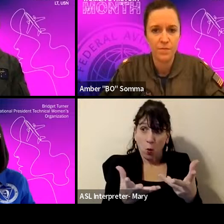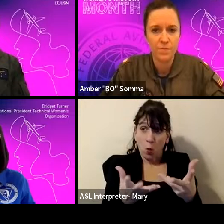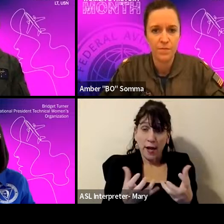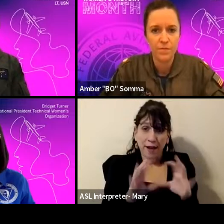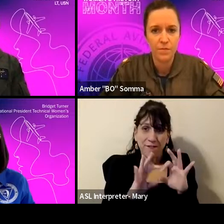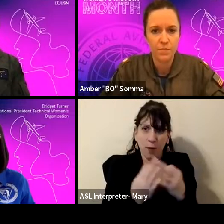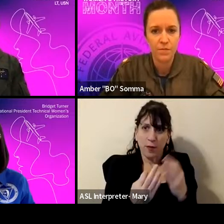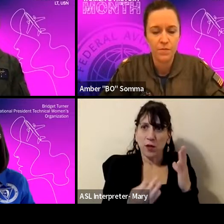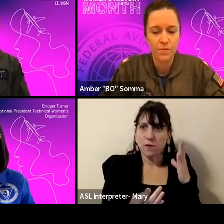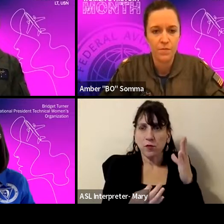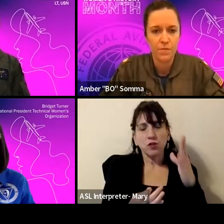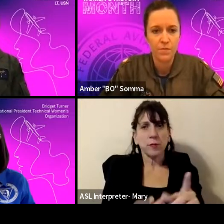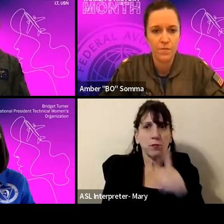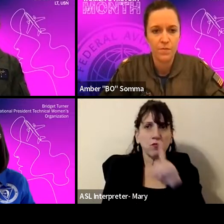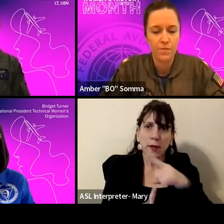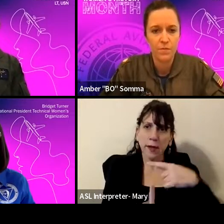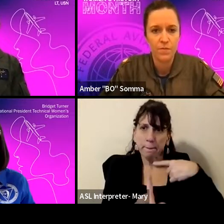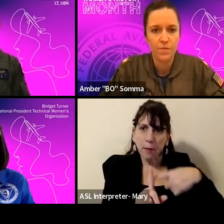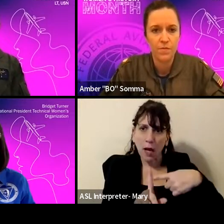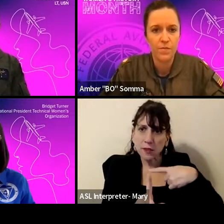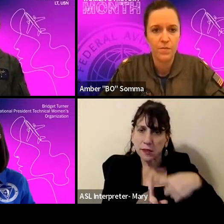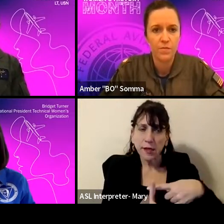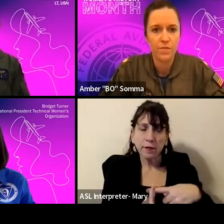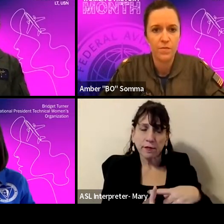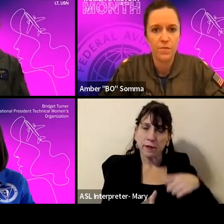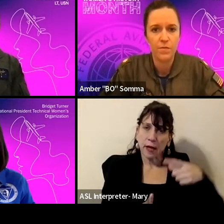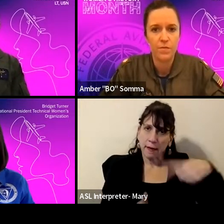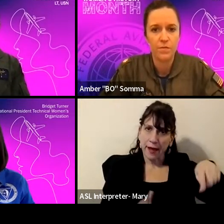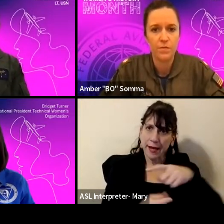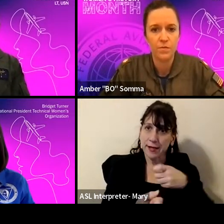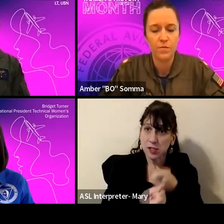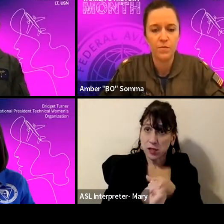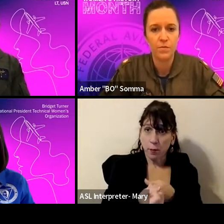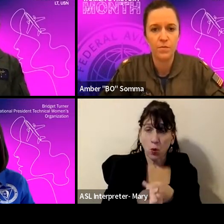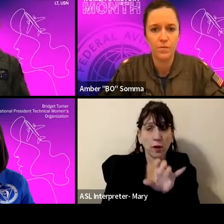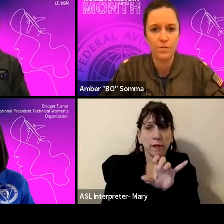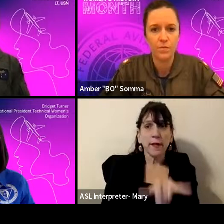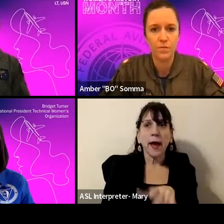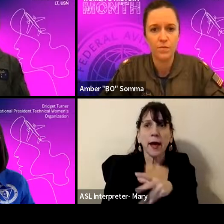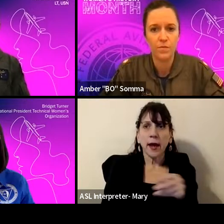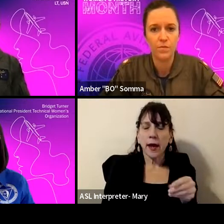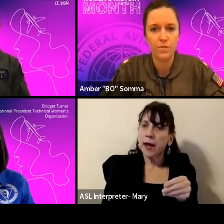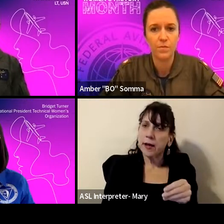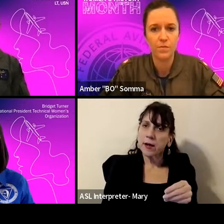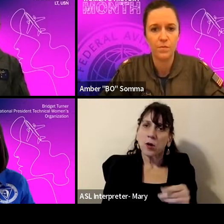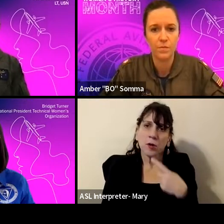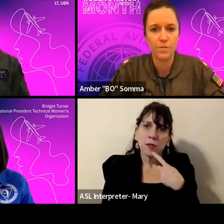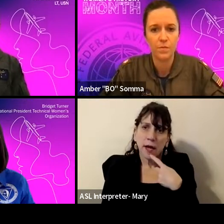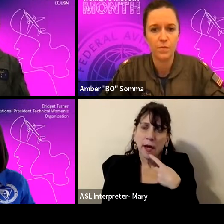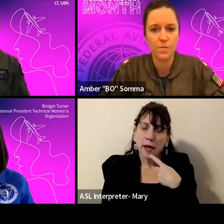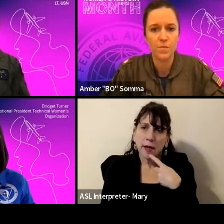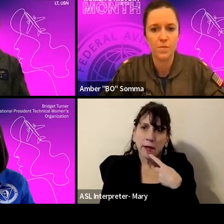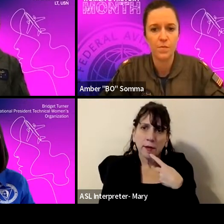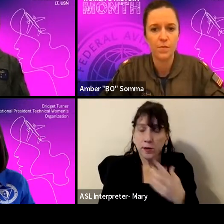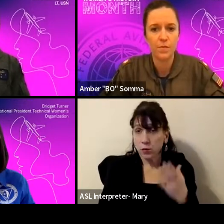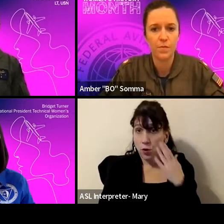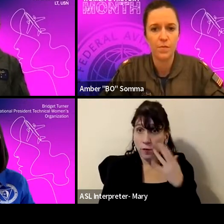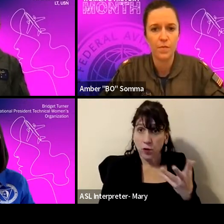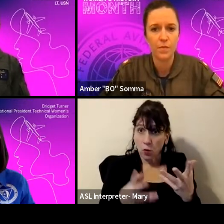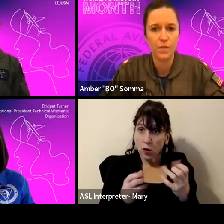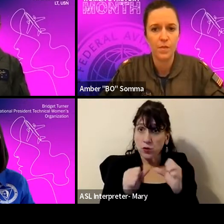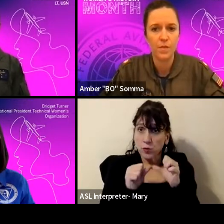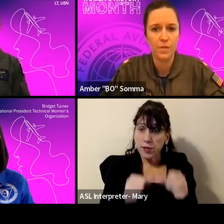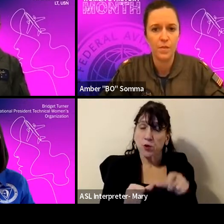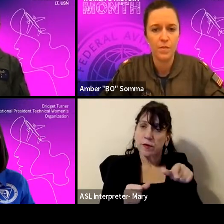in the future have been extremely positive. They support it and are saying, you know, if you want to continue